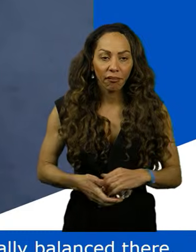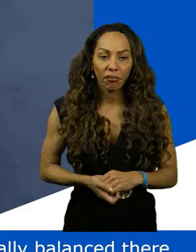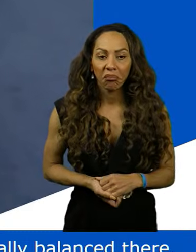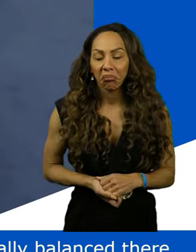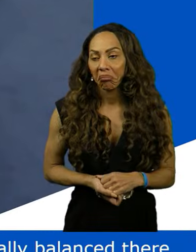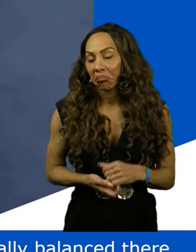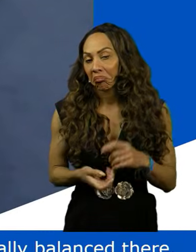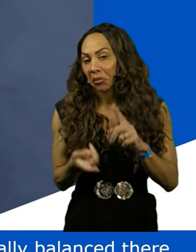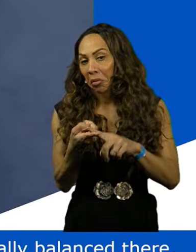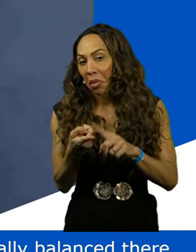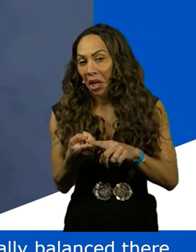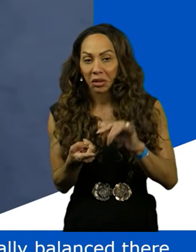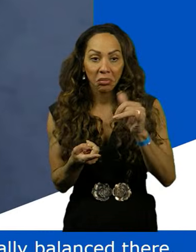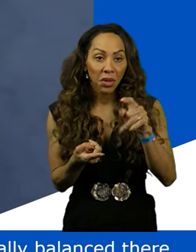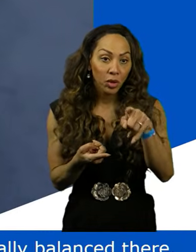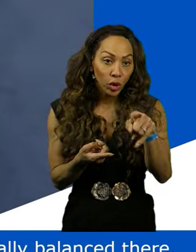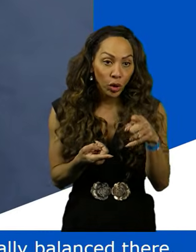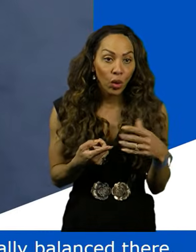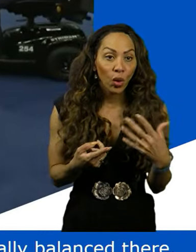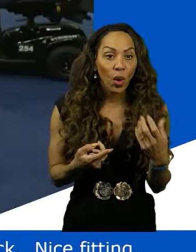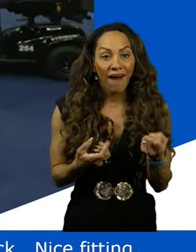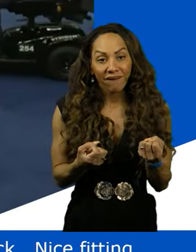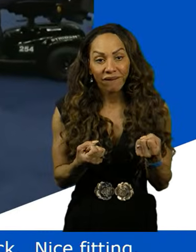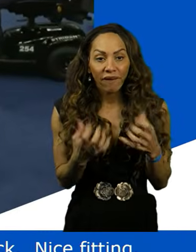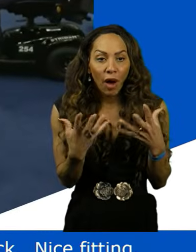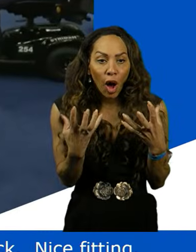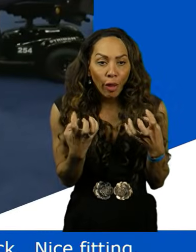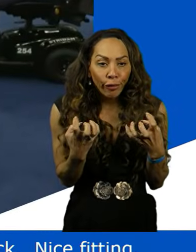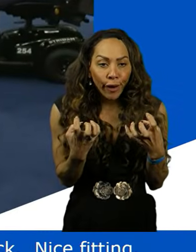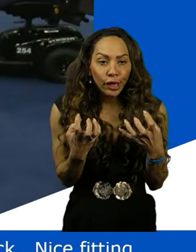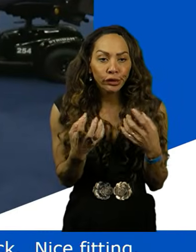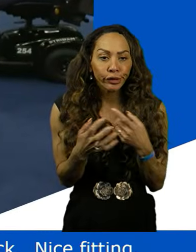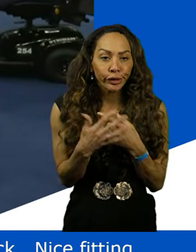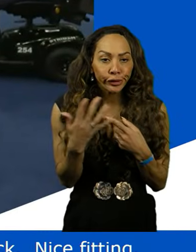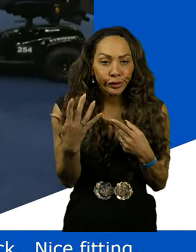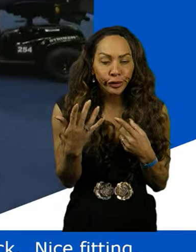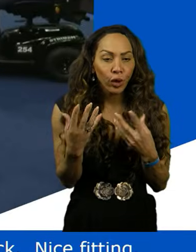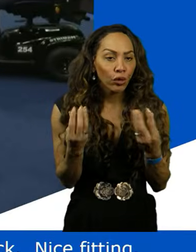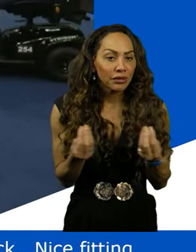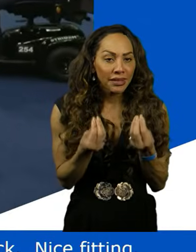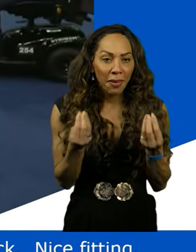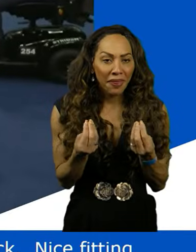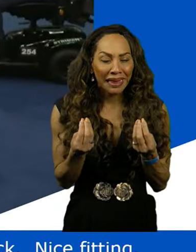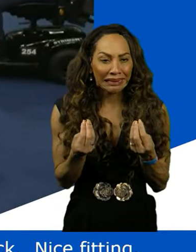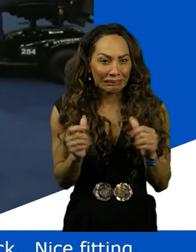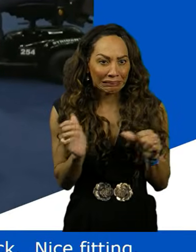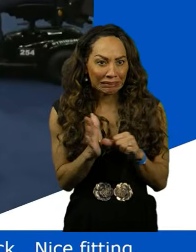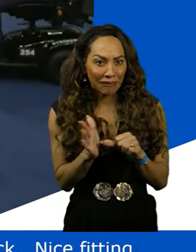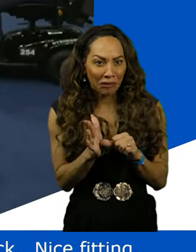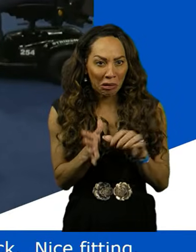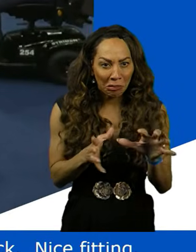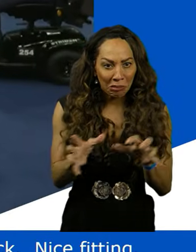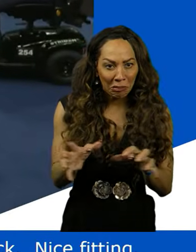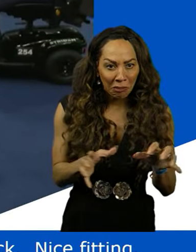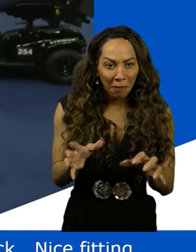you've got arthritis in your hands, there's always different options. So one of the team would talk you through what those are and make sure you were